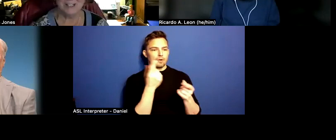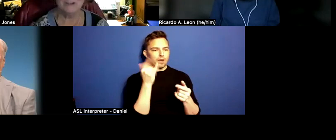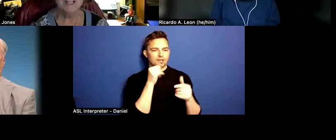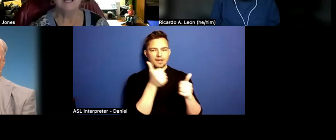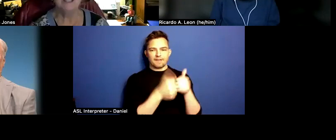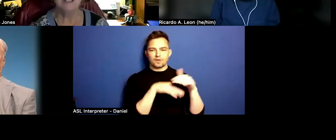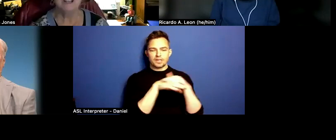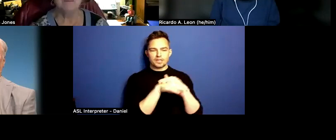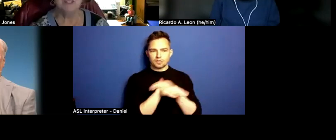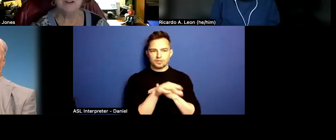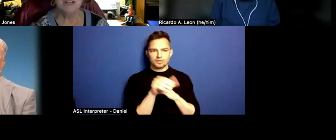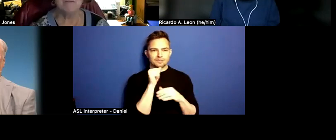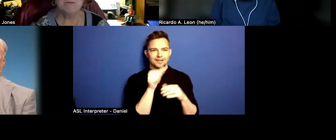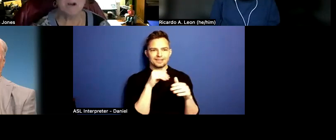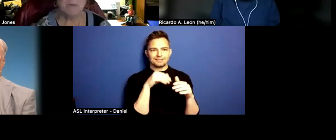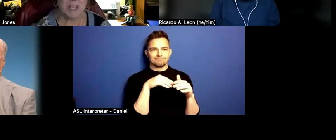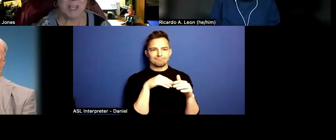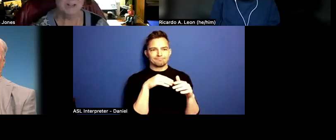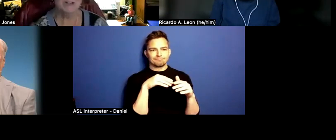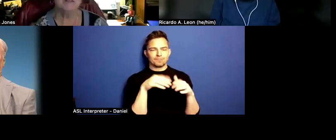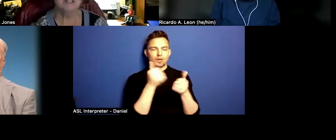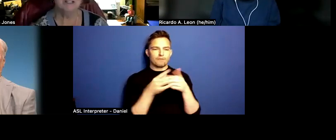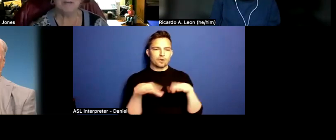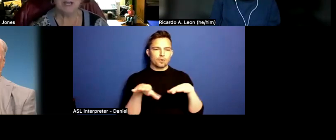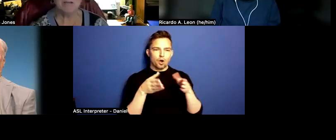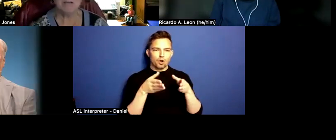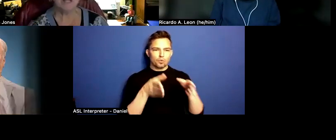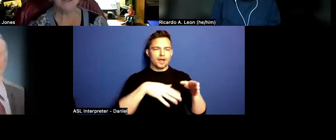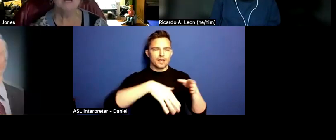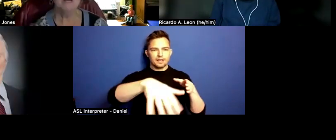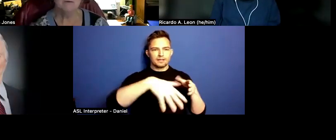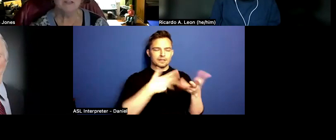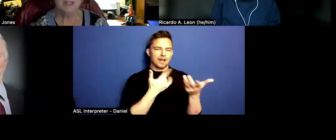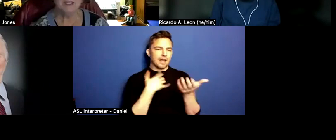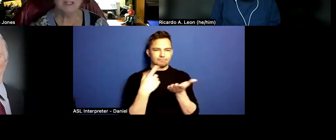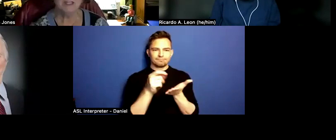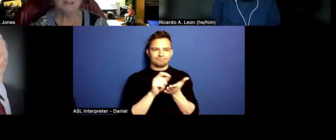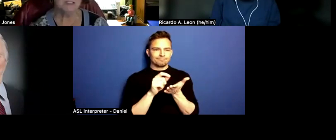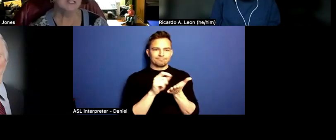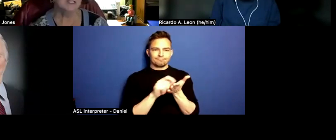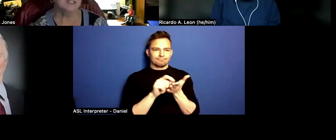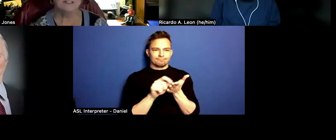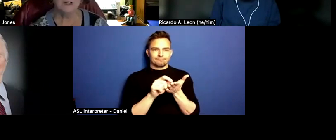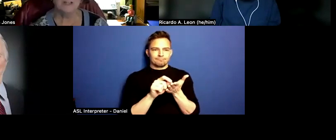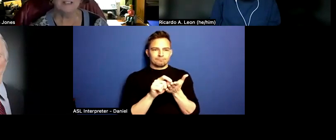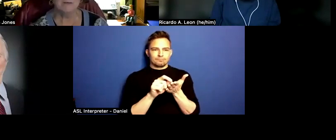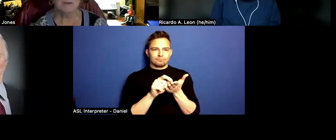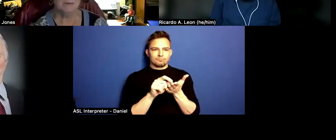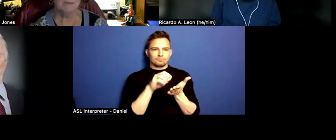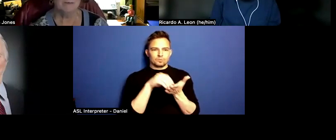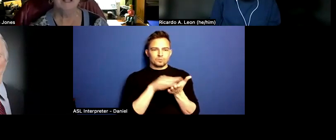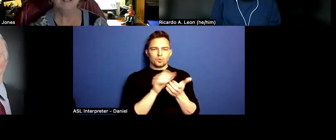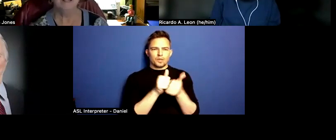not, every walkway, well, I've provided them with a accessible entrance. That's like,